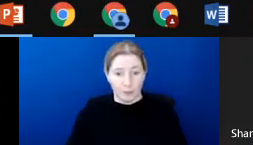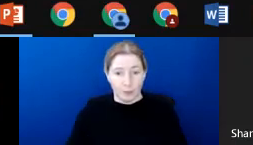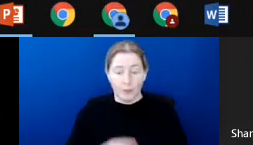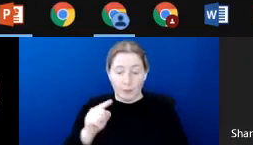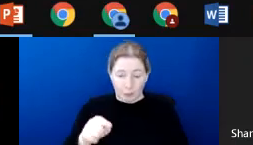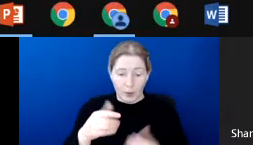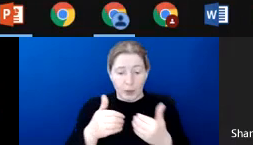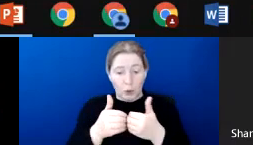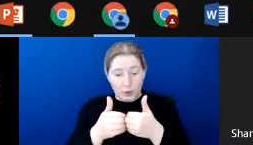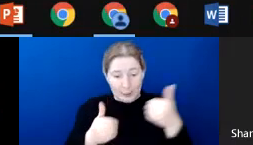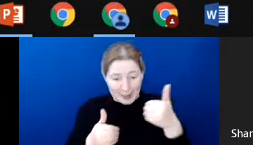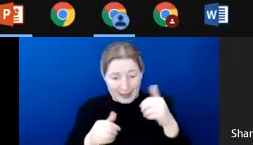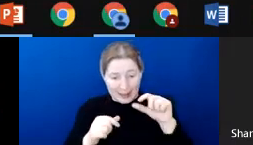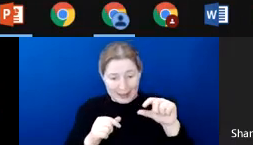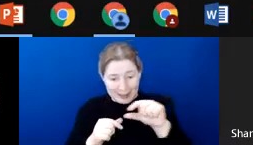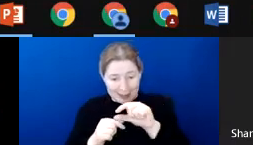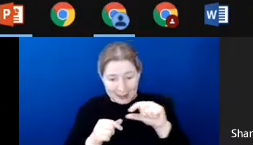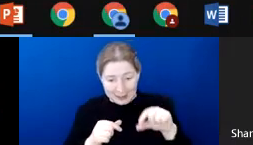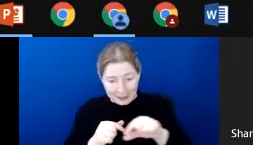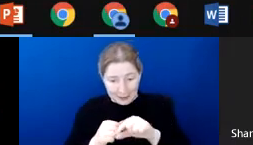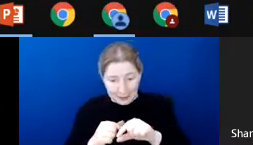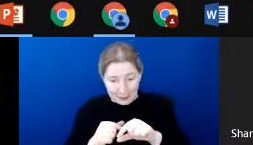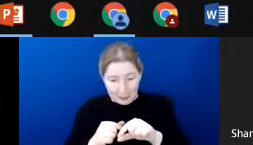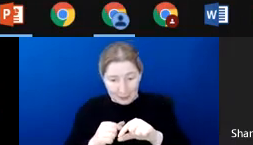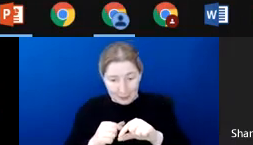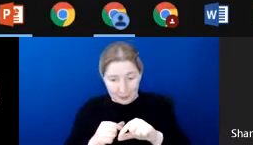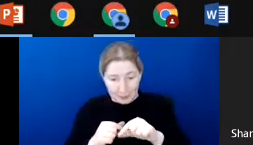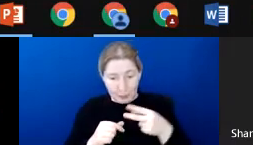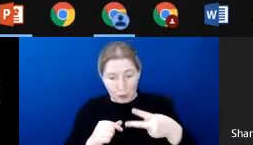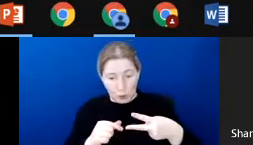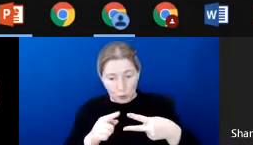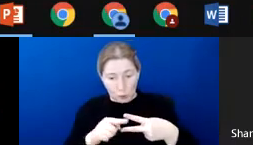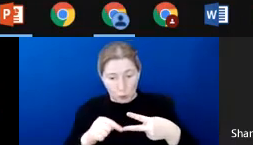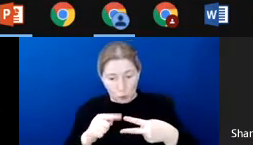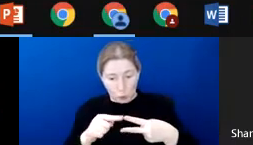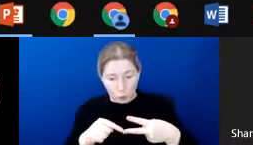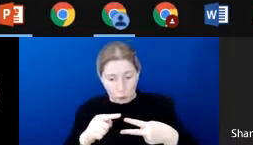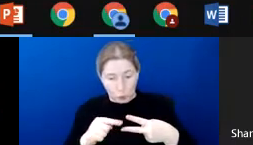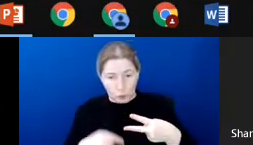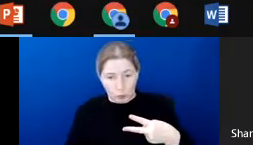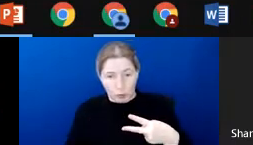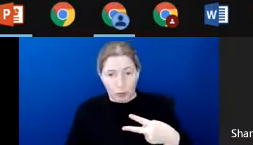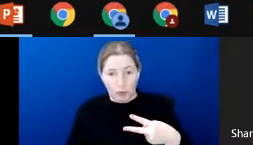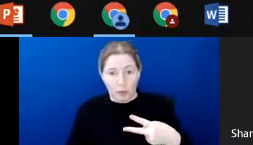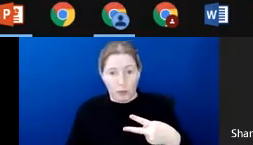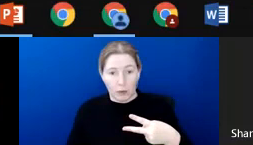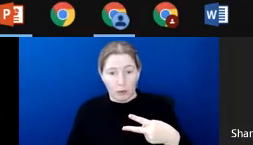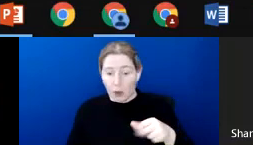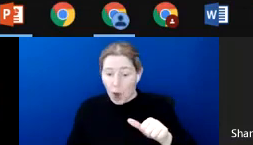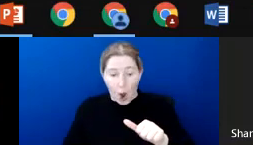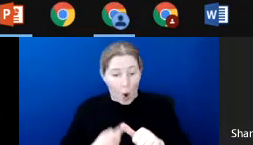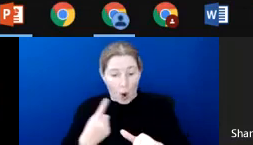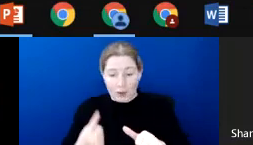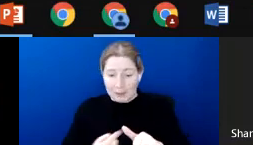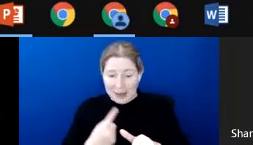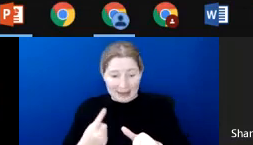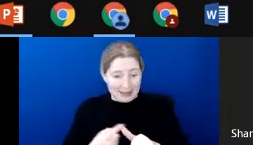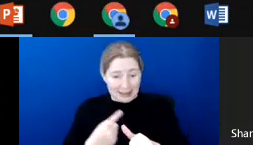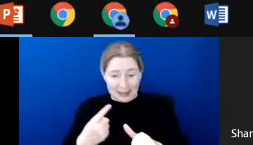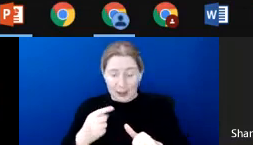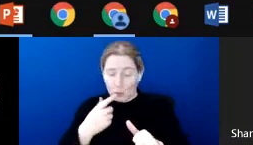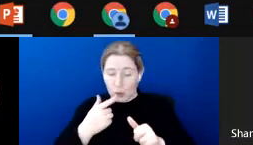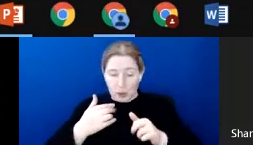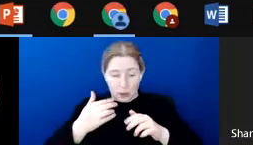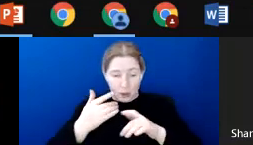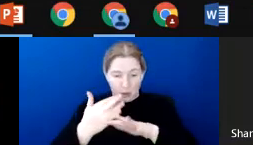So now these are split in two different expense types. And automatically the system will calculate, deduct